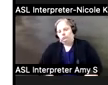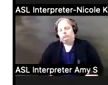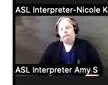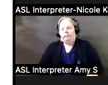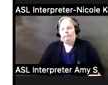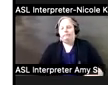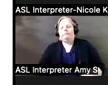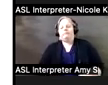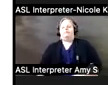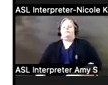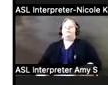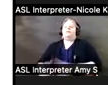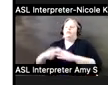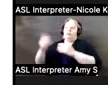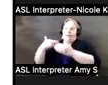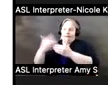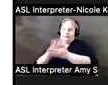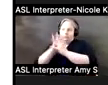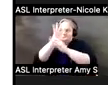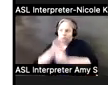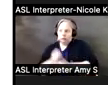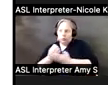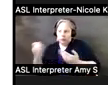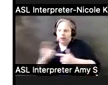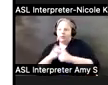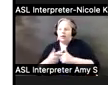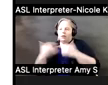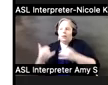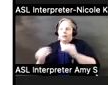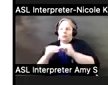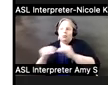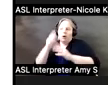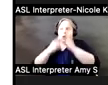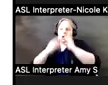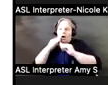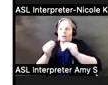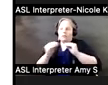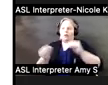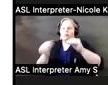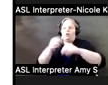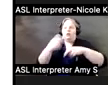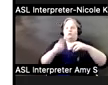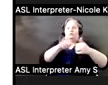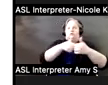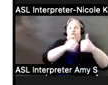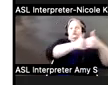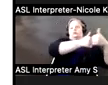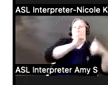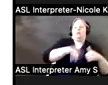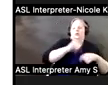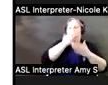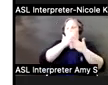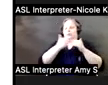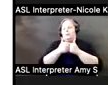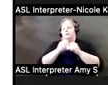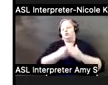starting to get used to the adaptive controller, and then adjust it as they're playing to make it more and more difficult. So So it's a really great sports game to start someone off with if that's